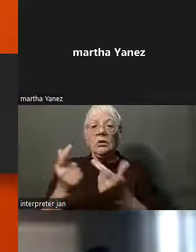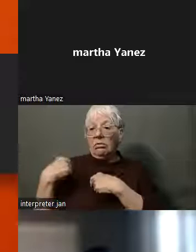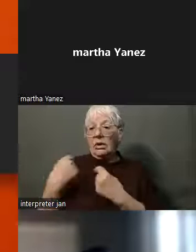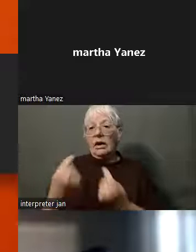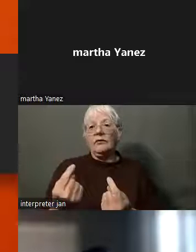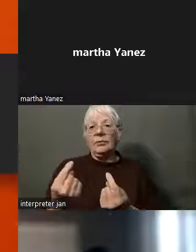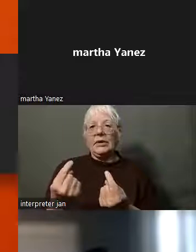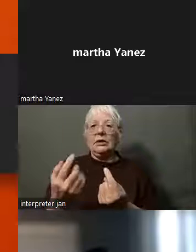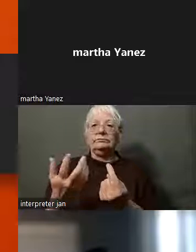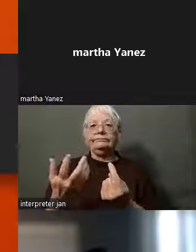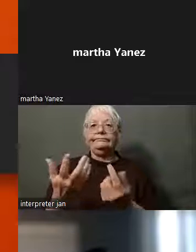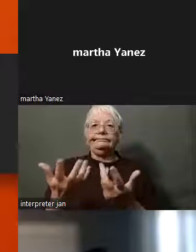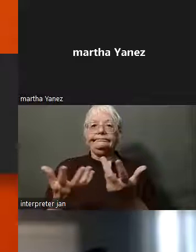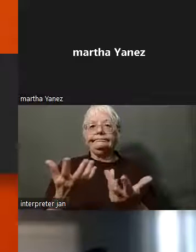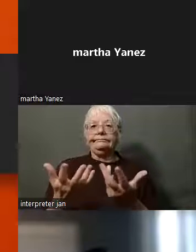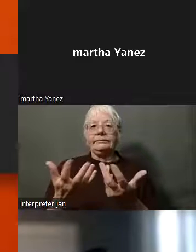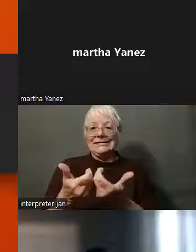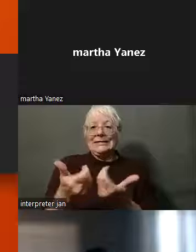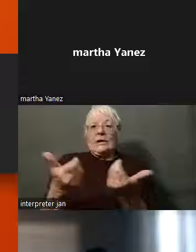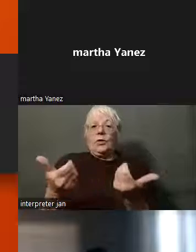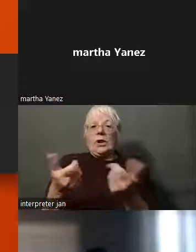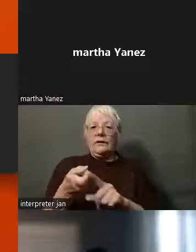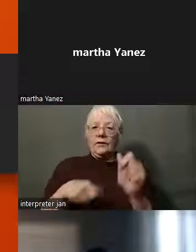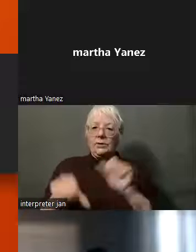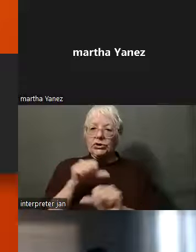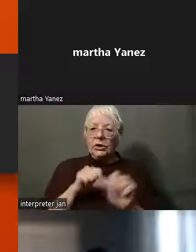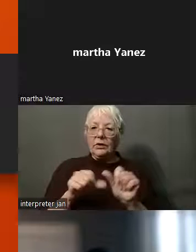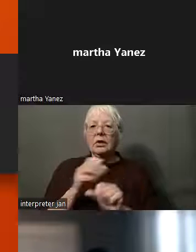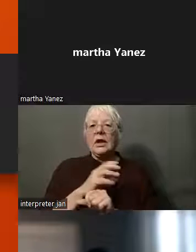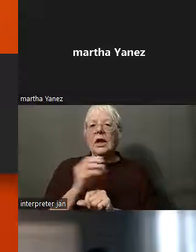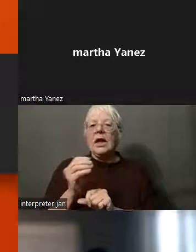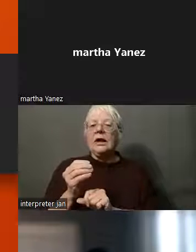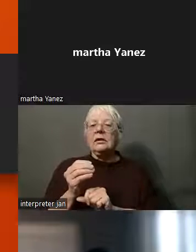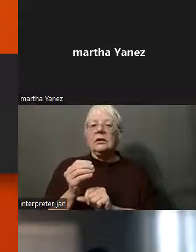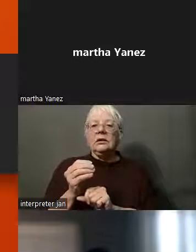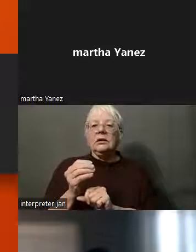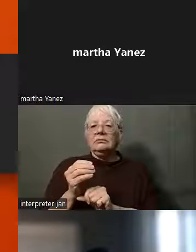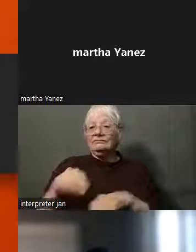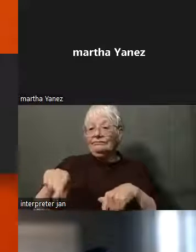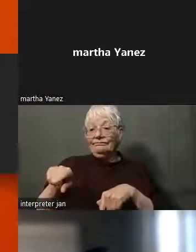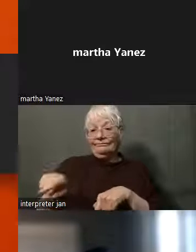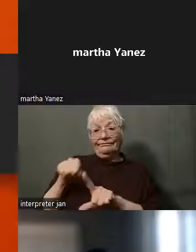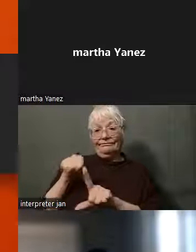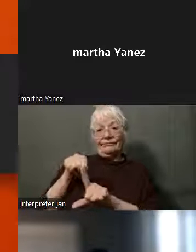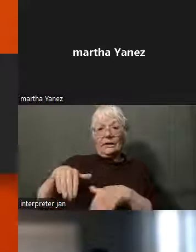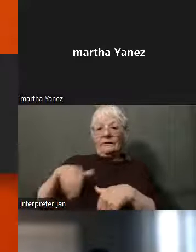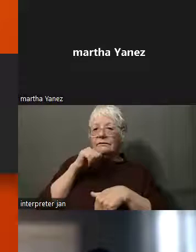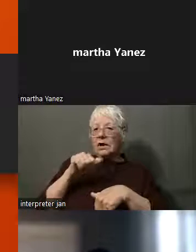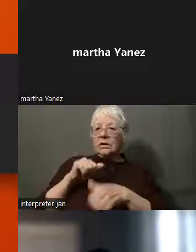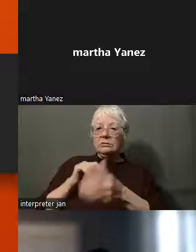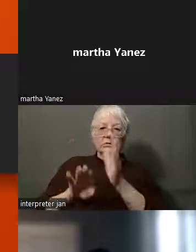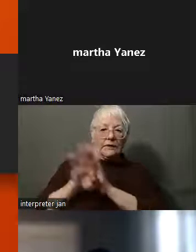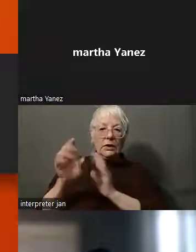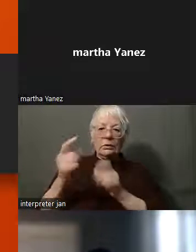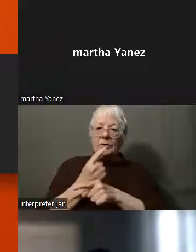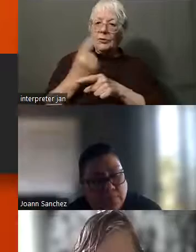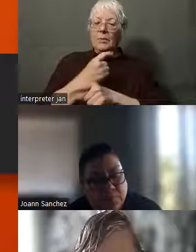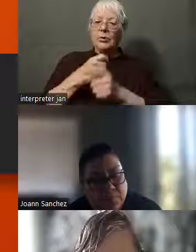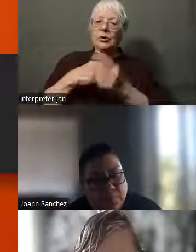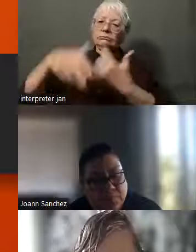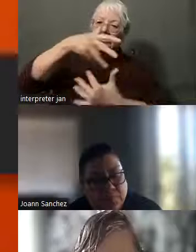of segregated from each other, and they have not developed the proper, I guess, social,